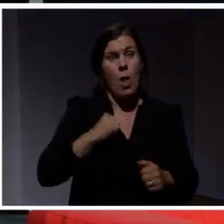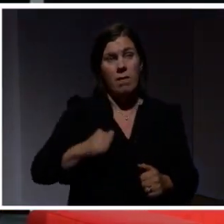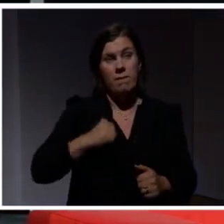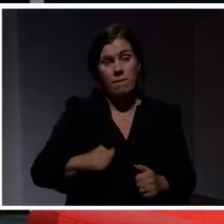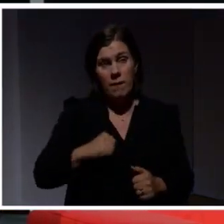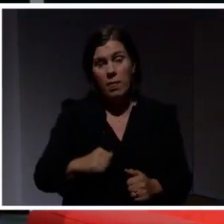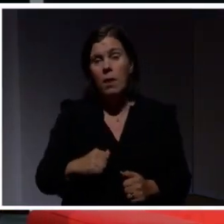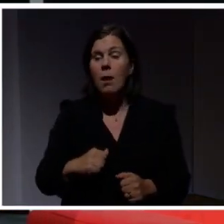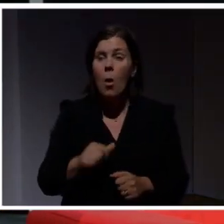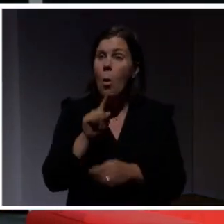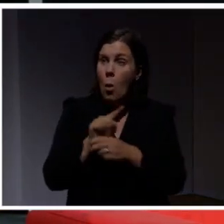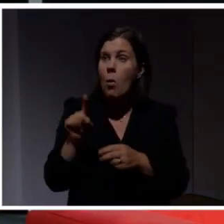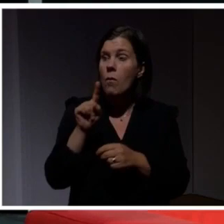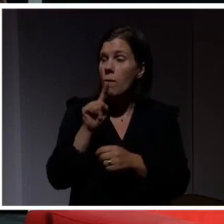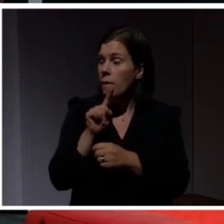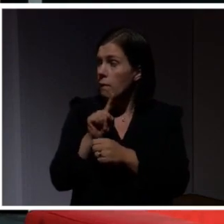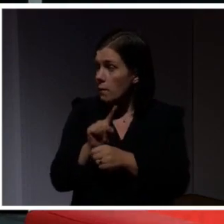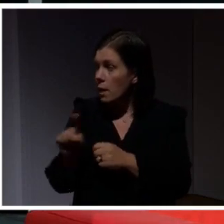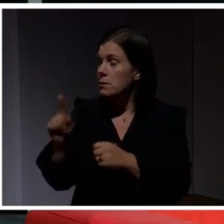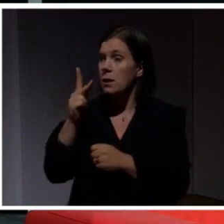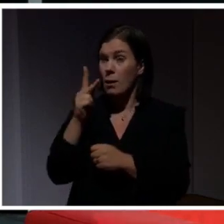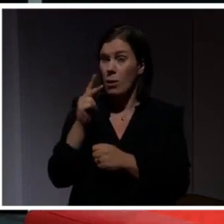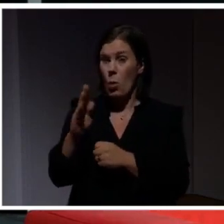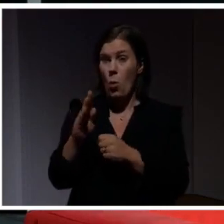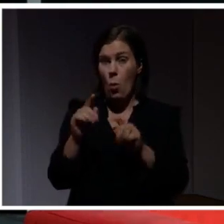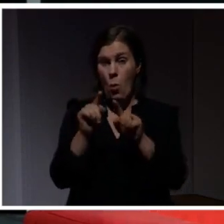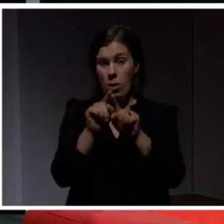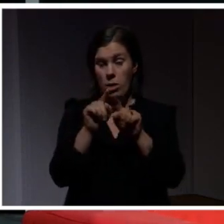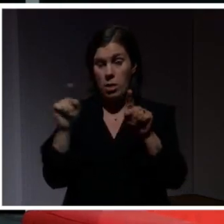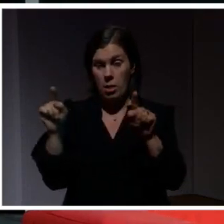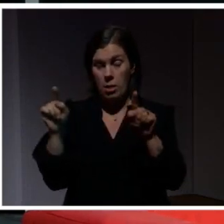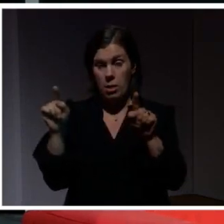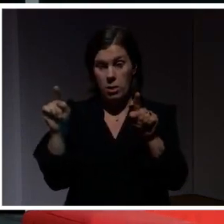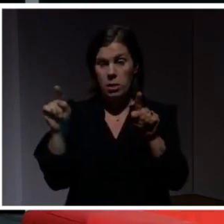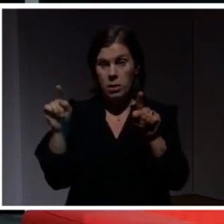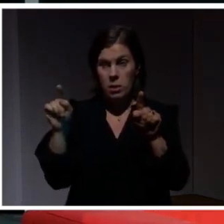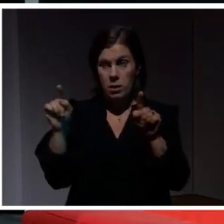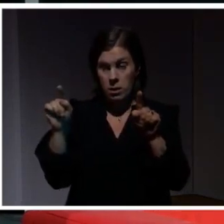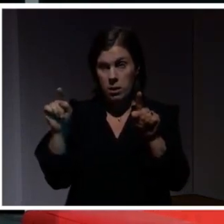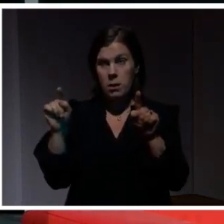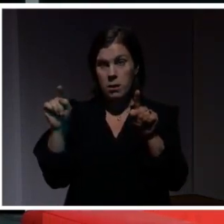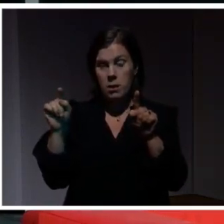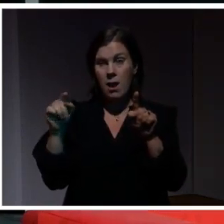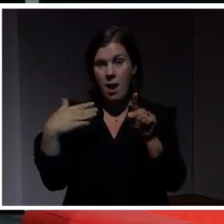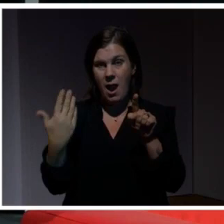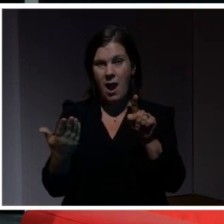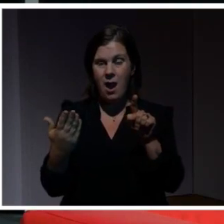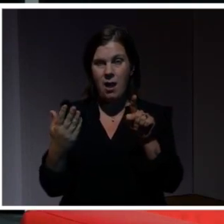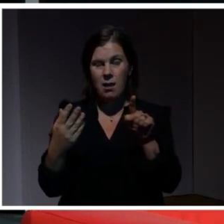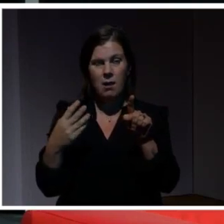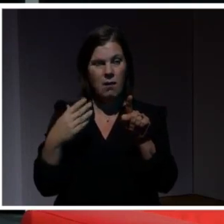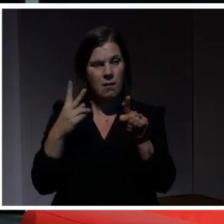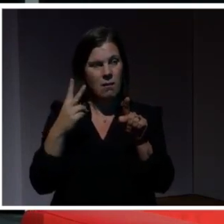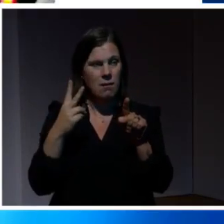Now, for the most part, all of that code is sort of coded by a very well-paid human being, like the one in